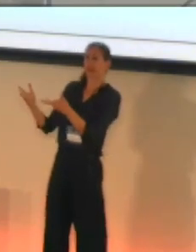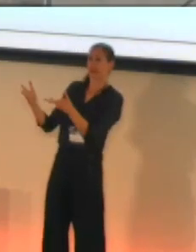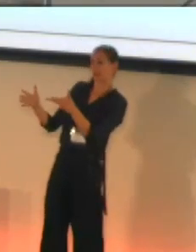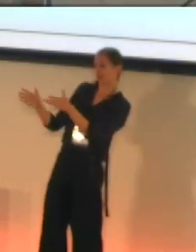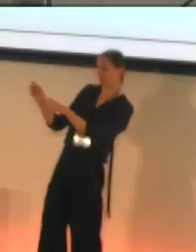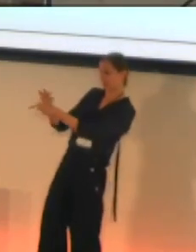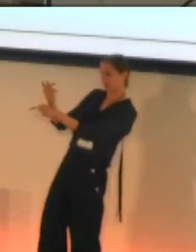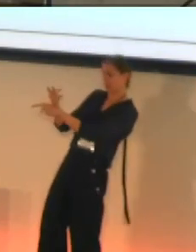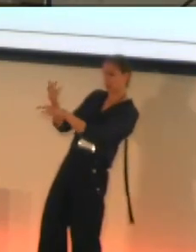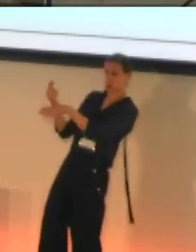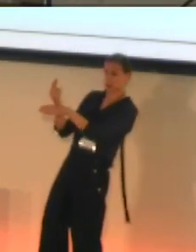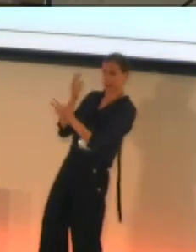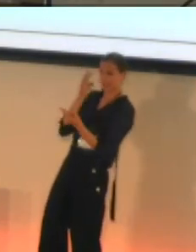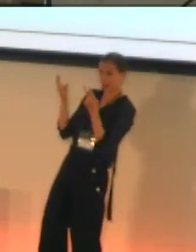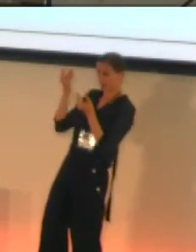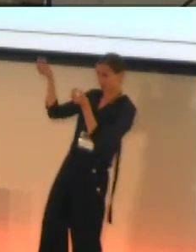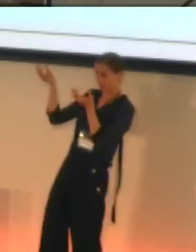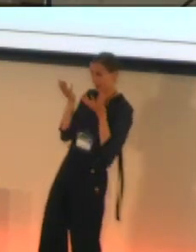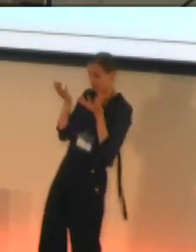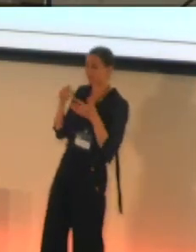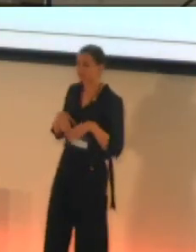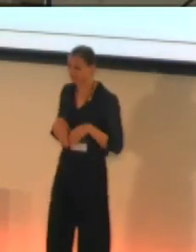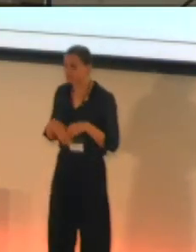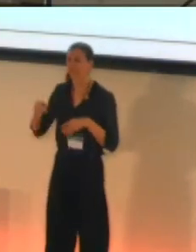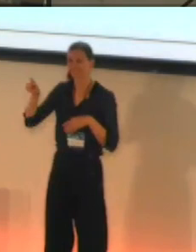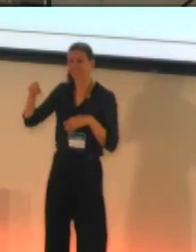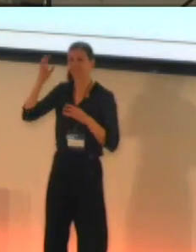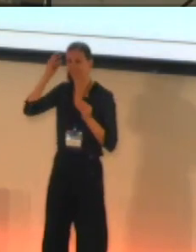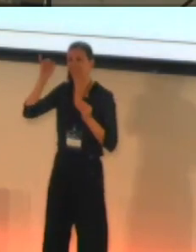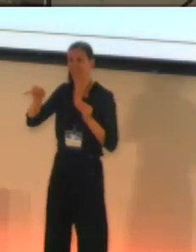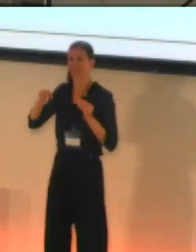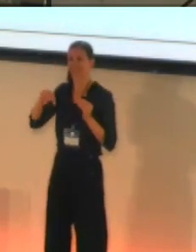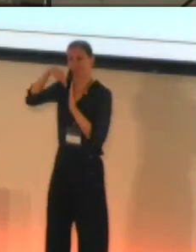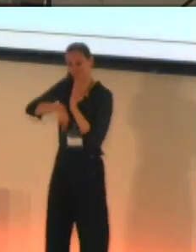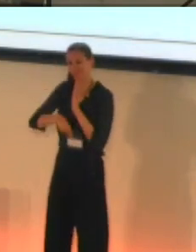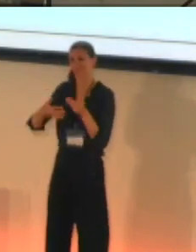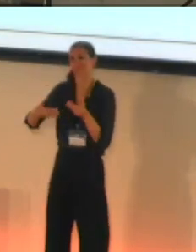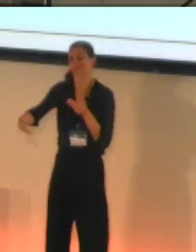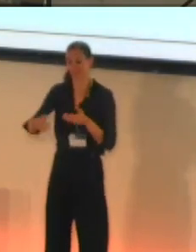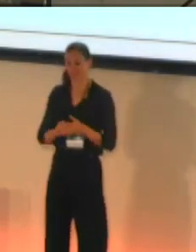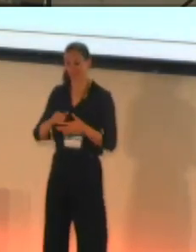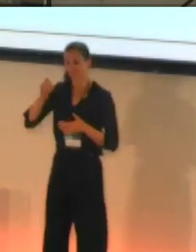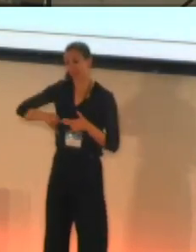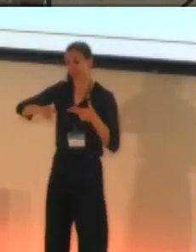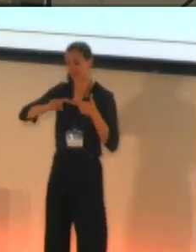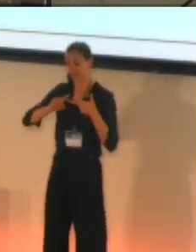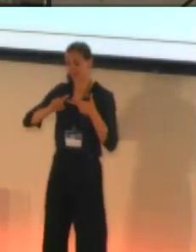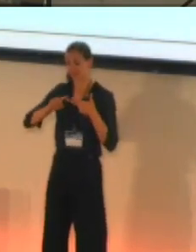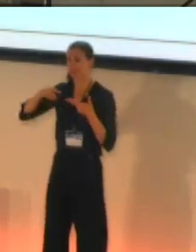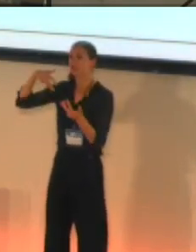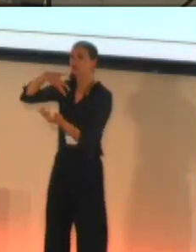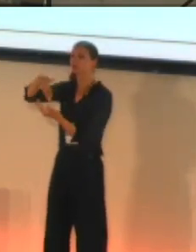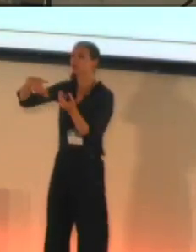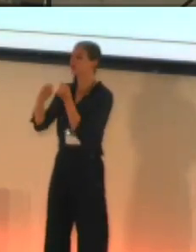have otherwise been available. We think this needs to be considered going forward as well for accessibility needs. And finally, social support in